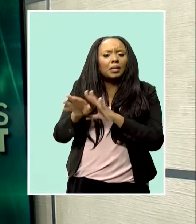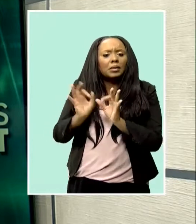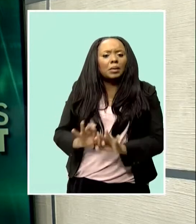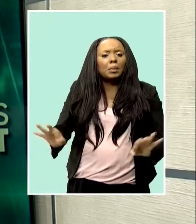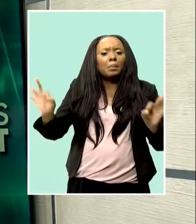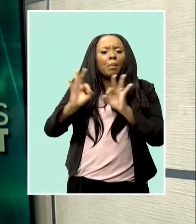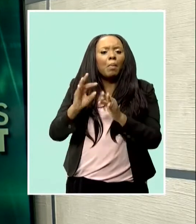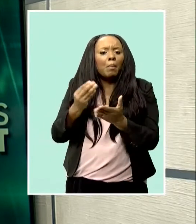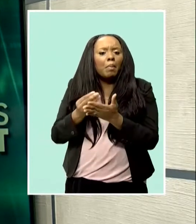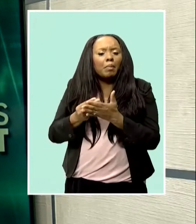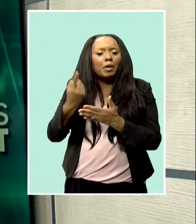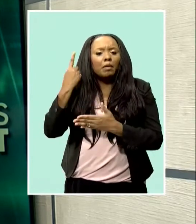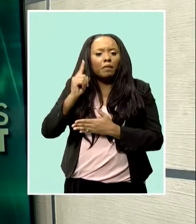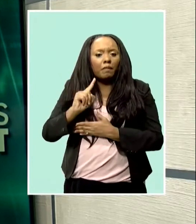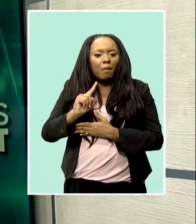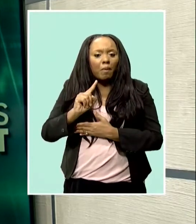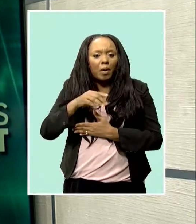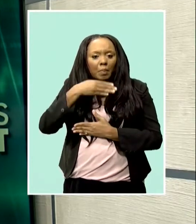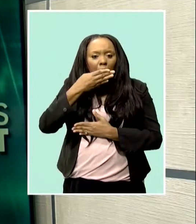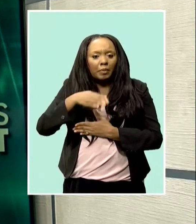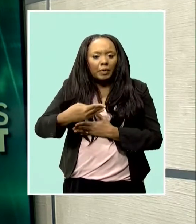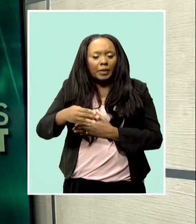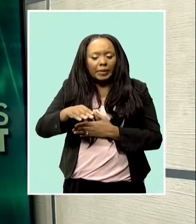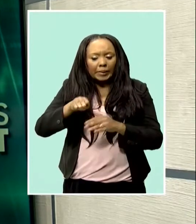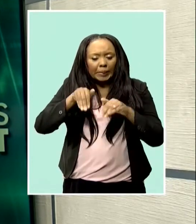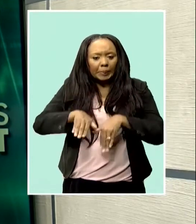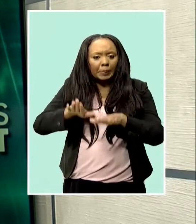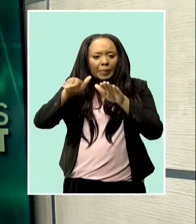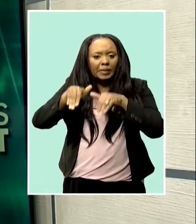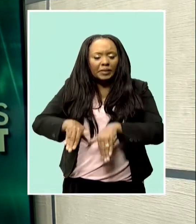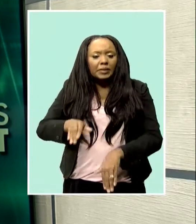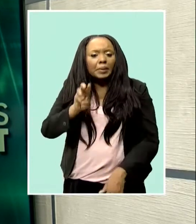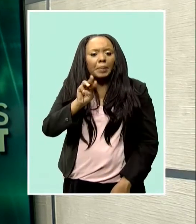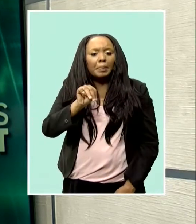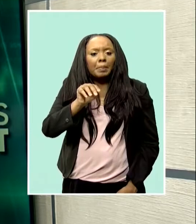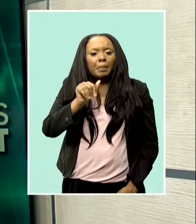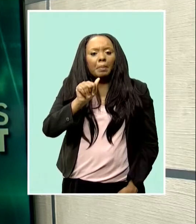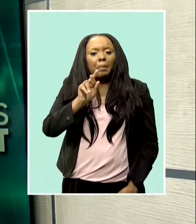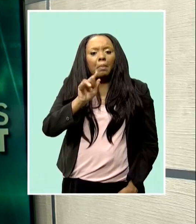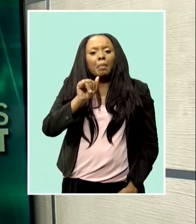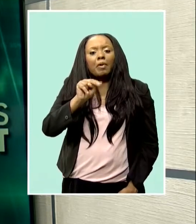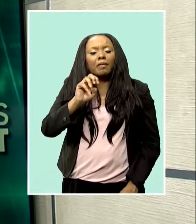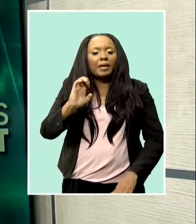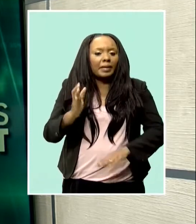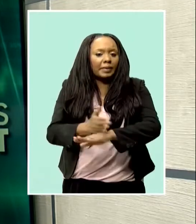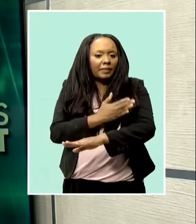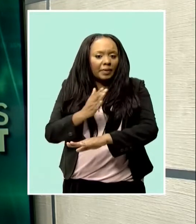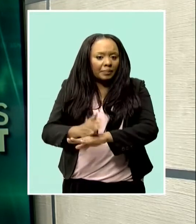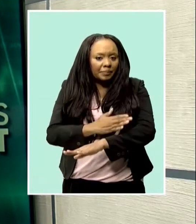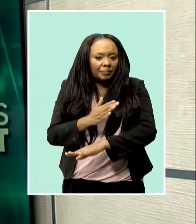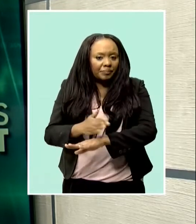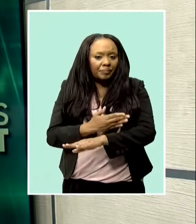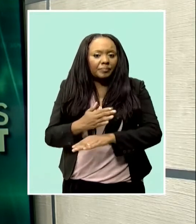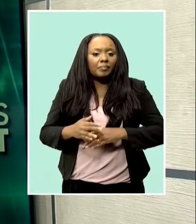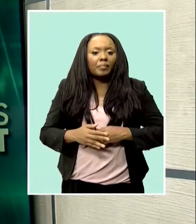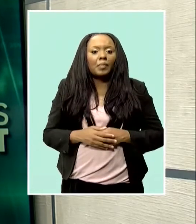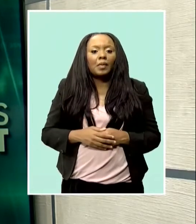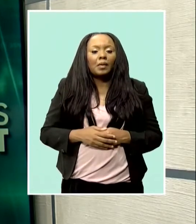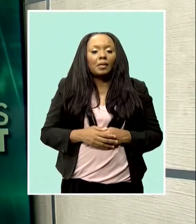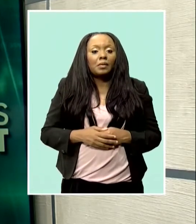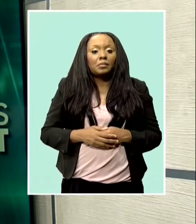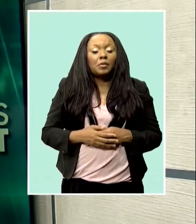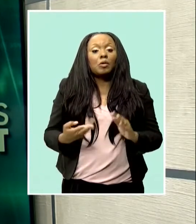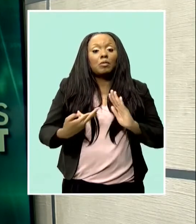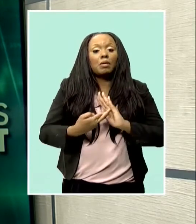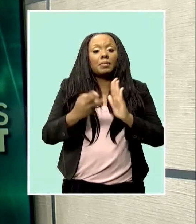marine conservation over the next 15 years. Credit Risk Officer at CIBC First Caribbean International Bank, Patrick McKenna,